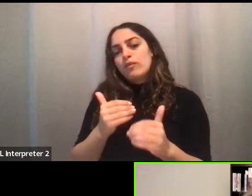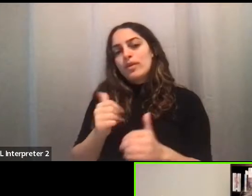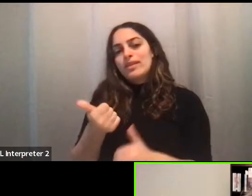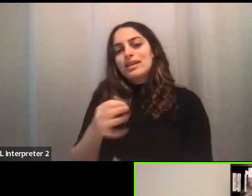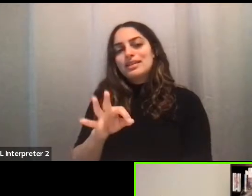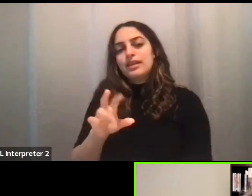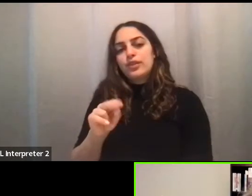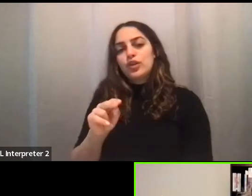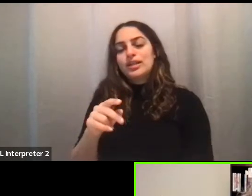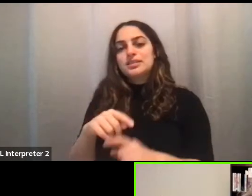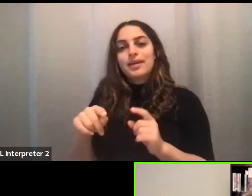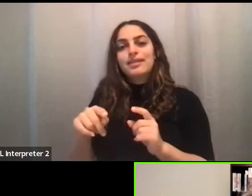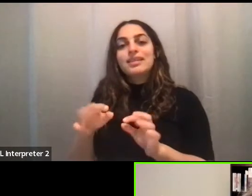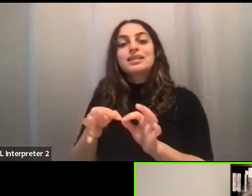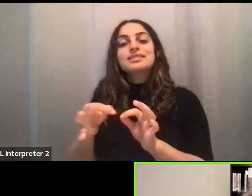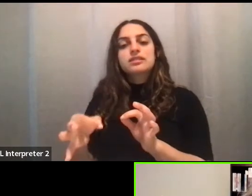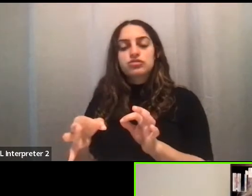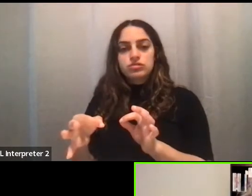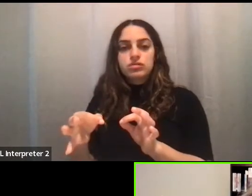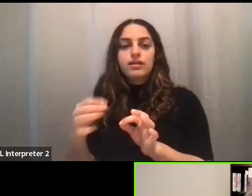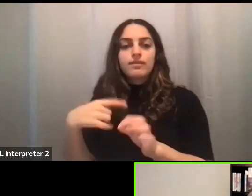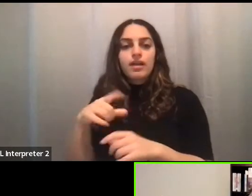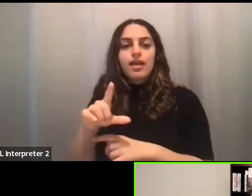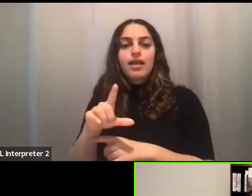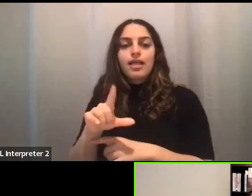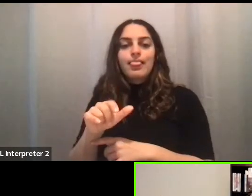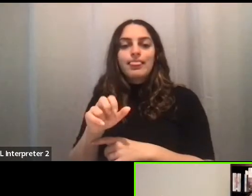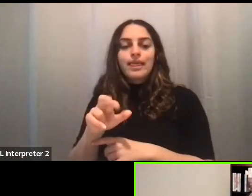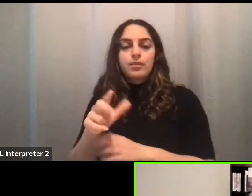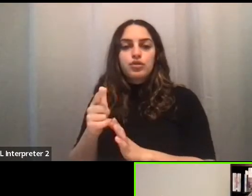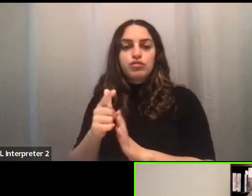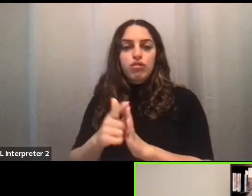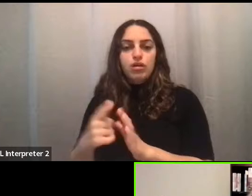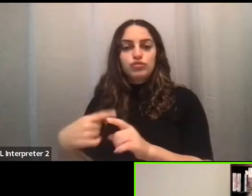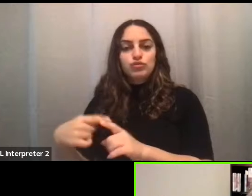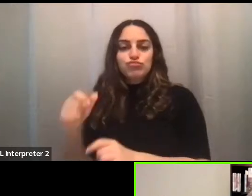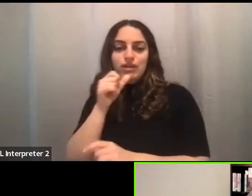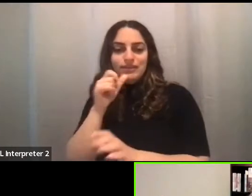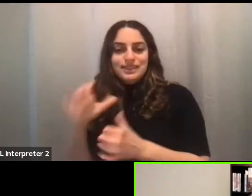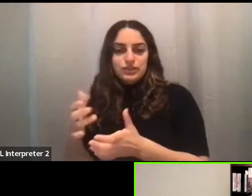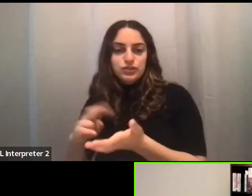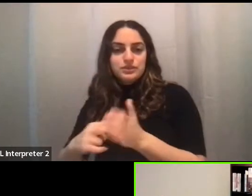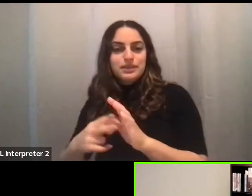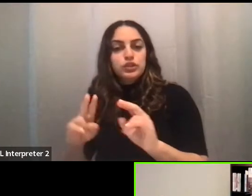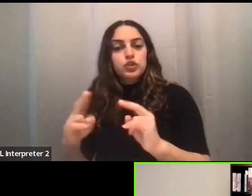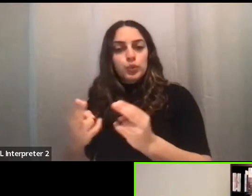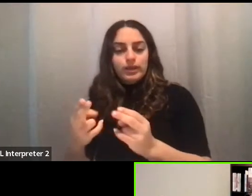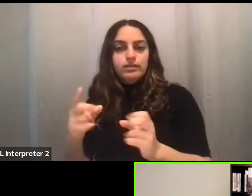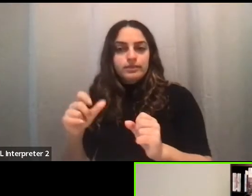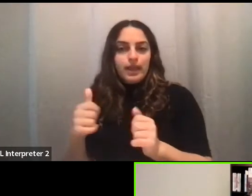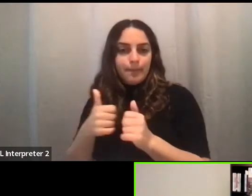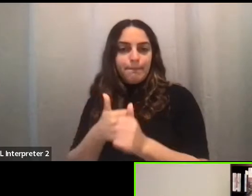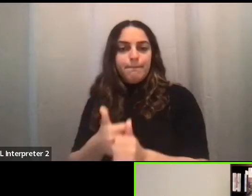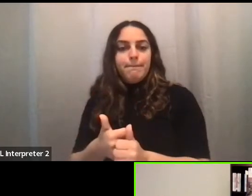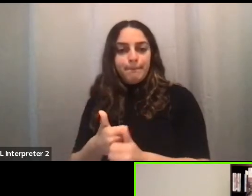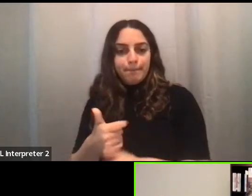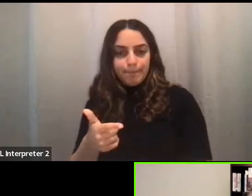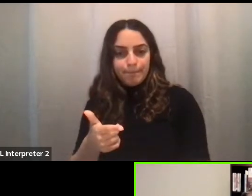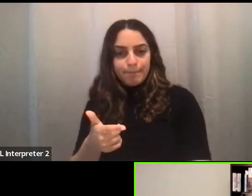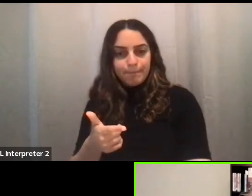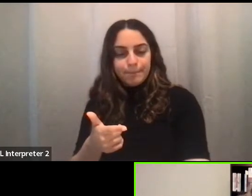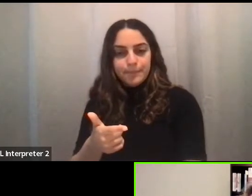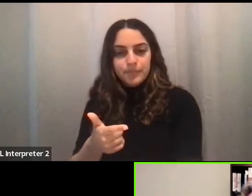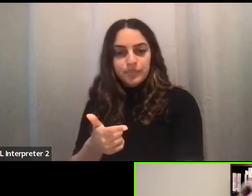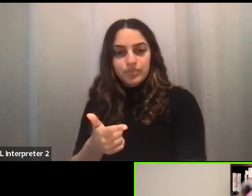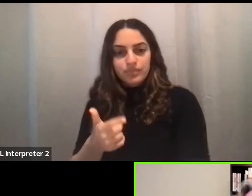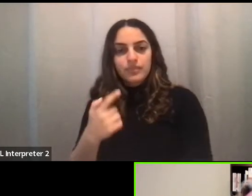of labor law to private sector meant that unions became complicit and even the government became complicit um as a